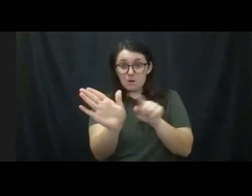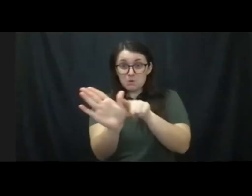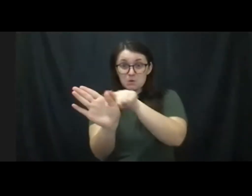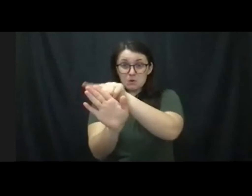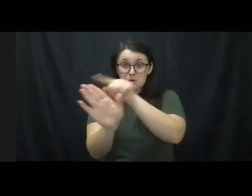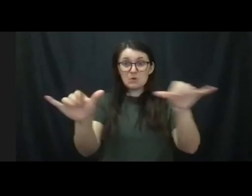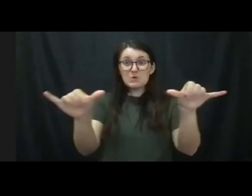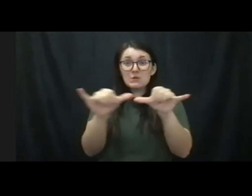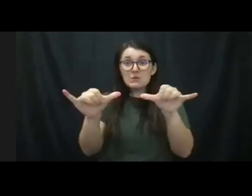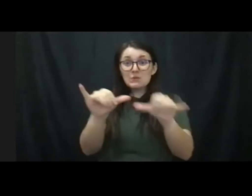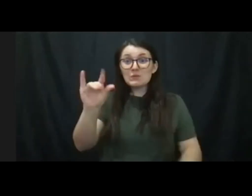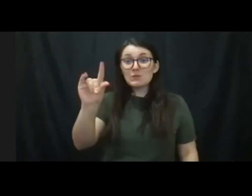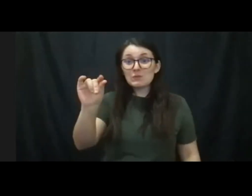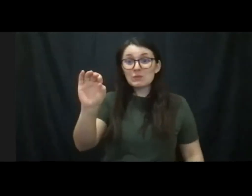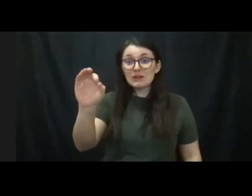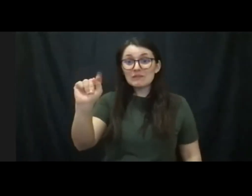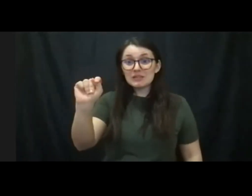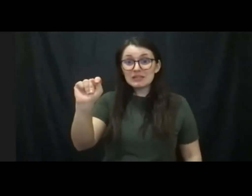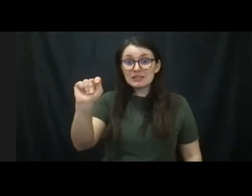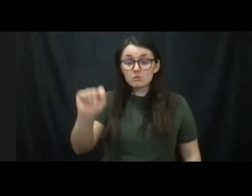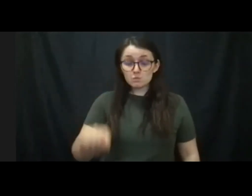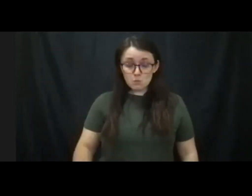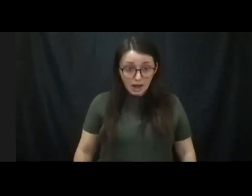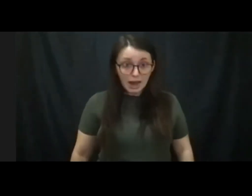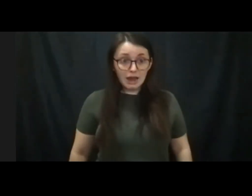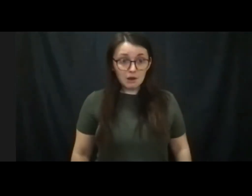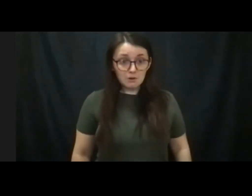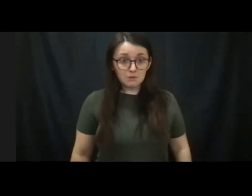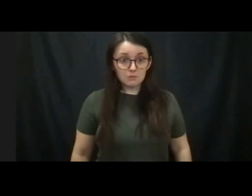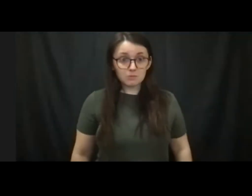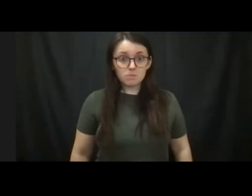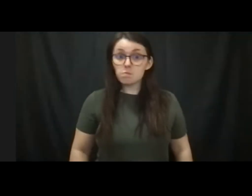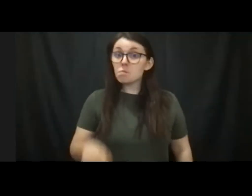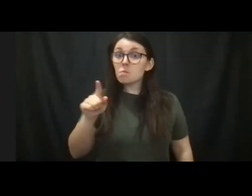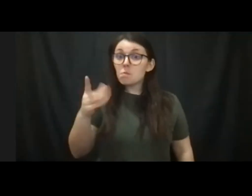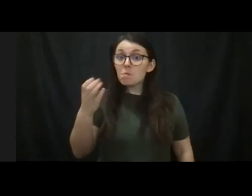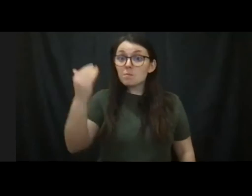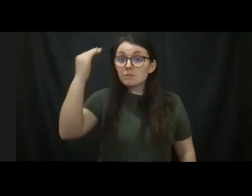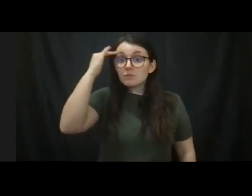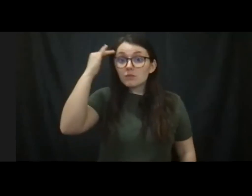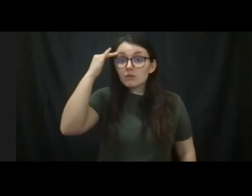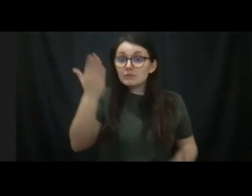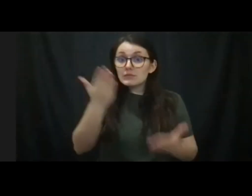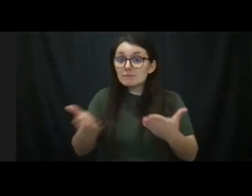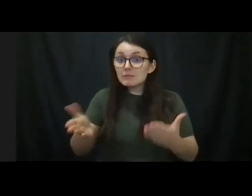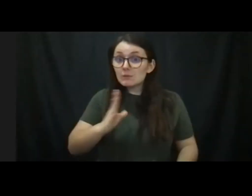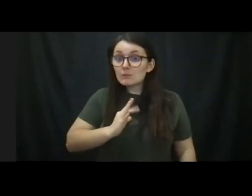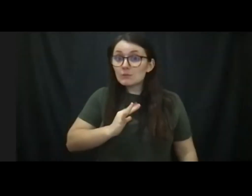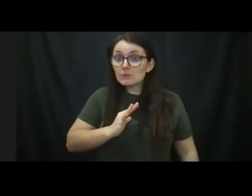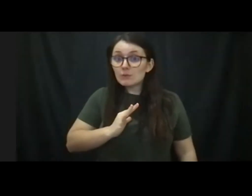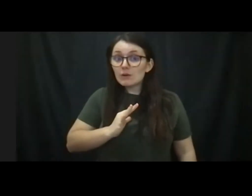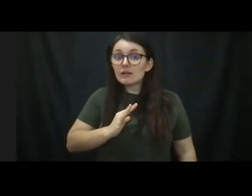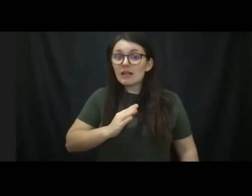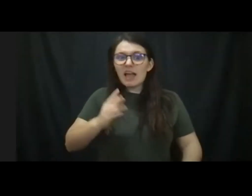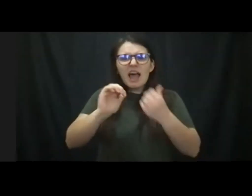feet wide. Wow. And do you want to know how they figure out how old